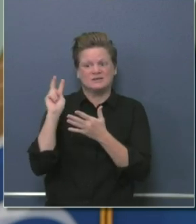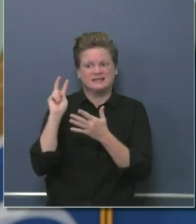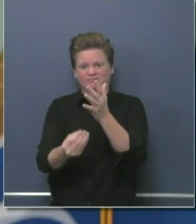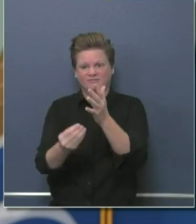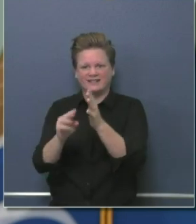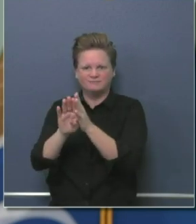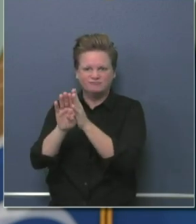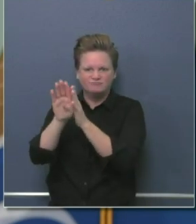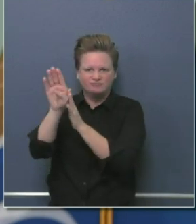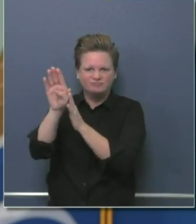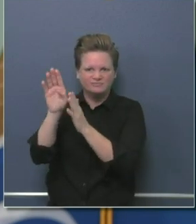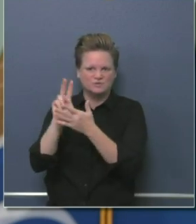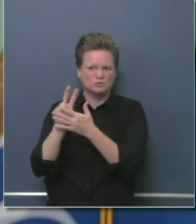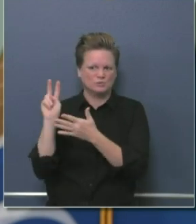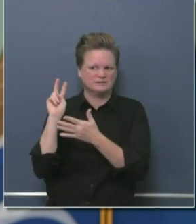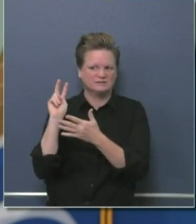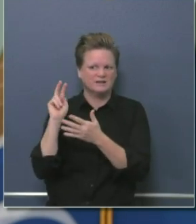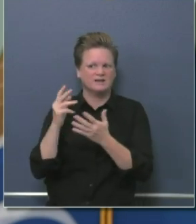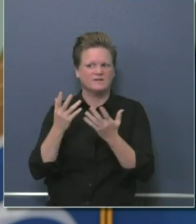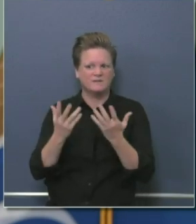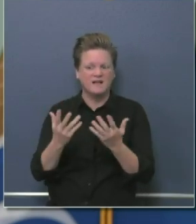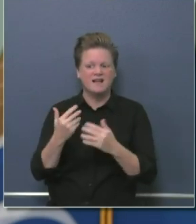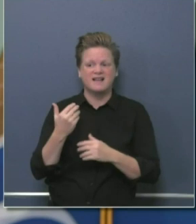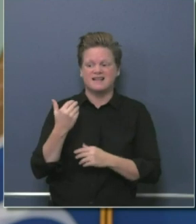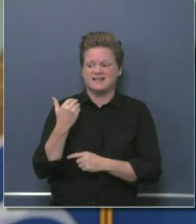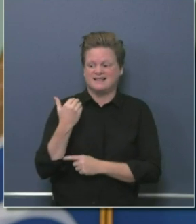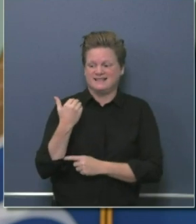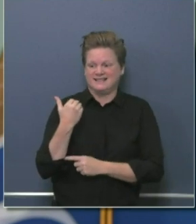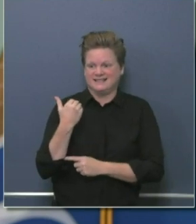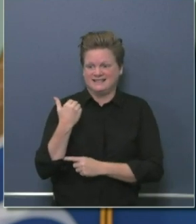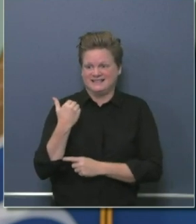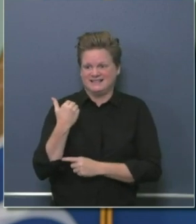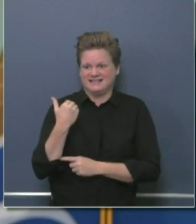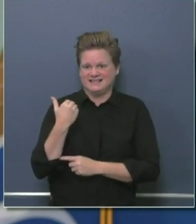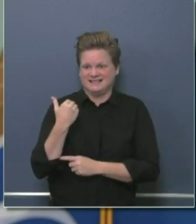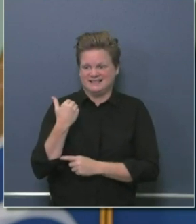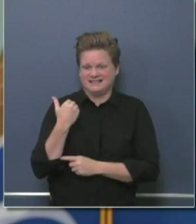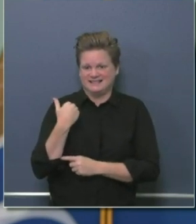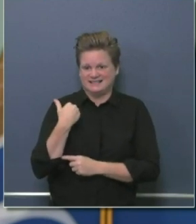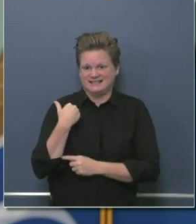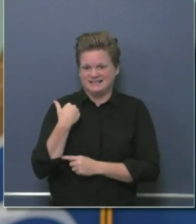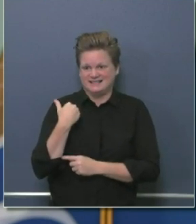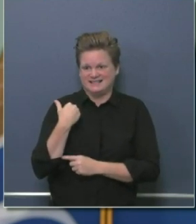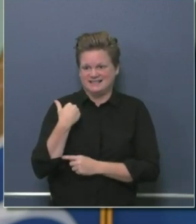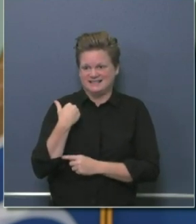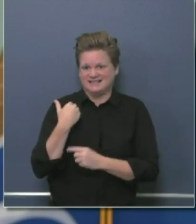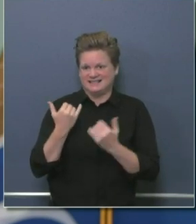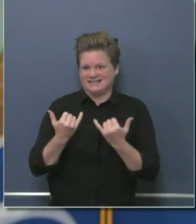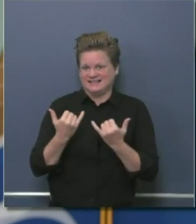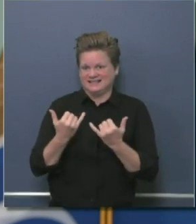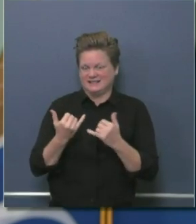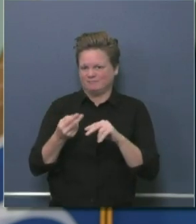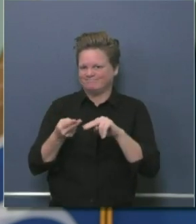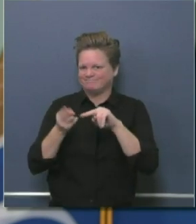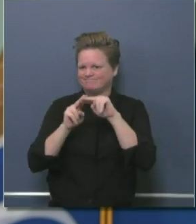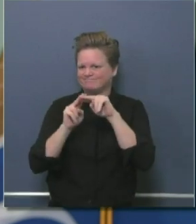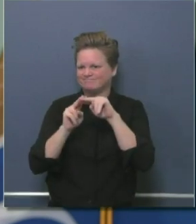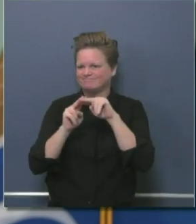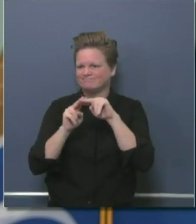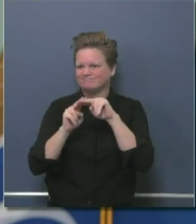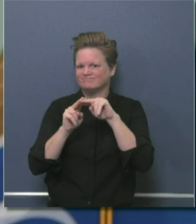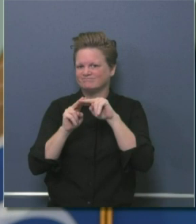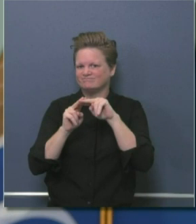yesterday, 4 hours, those numbers went back up a little bit. And I just want to extend my